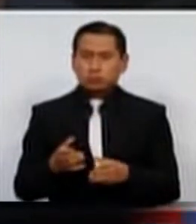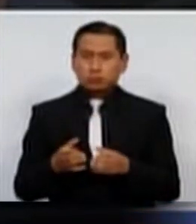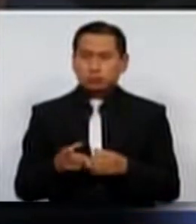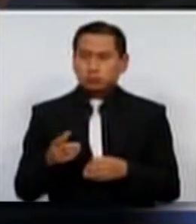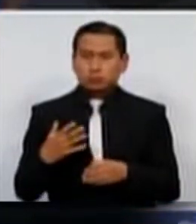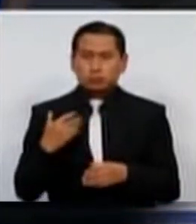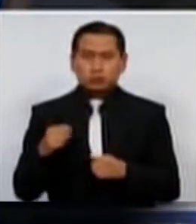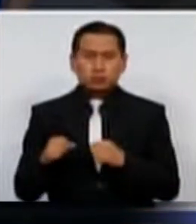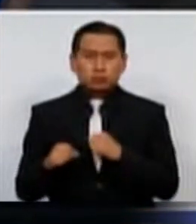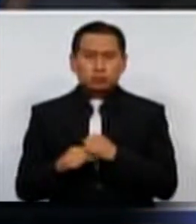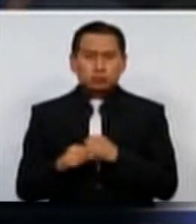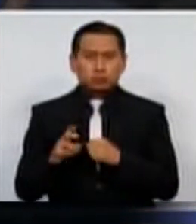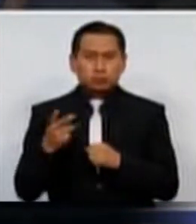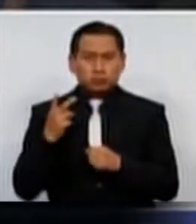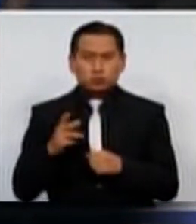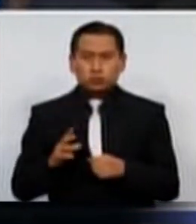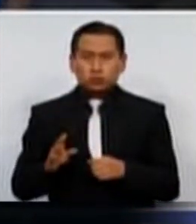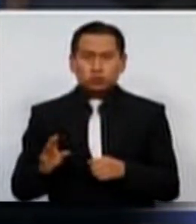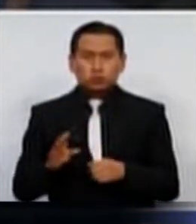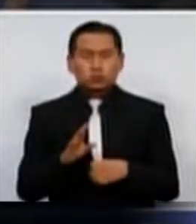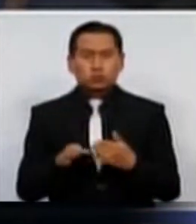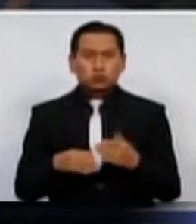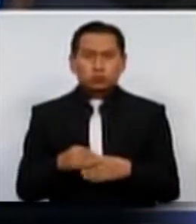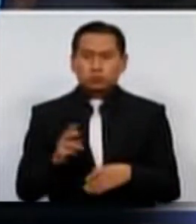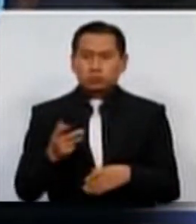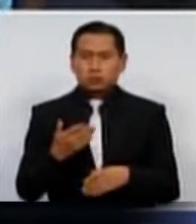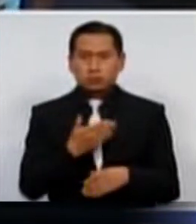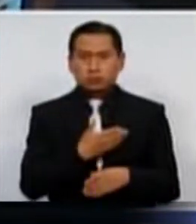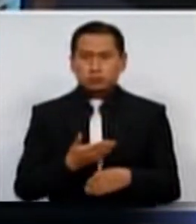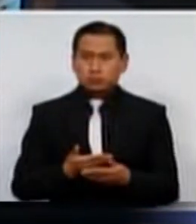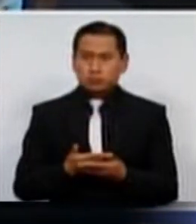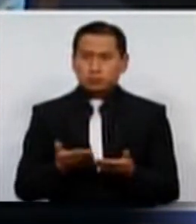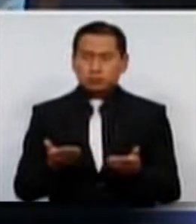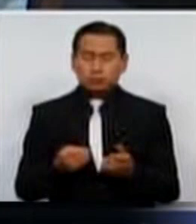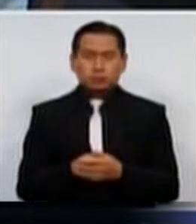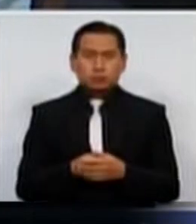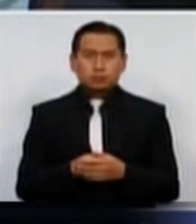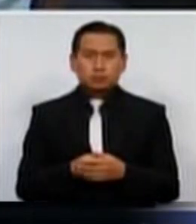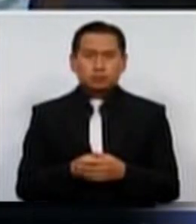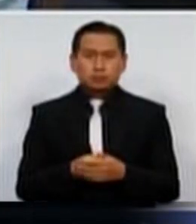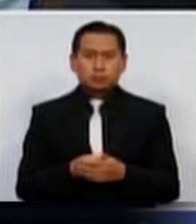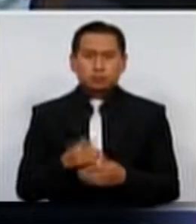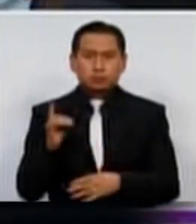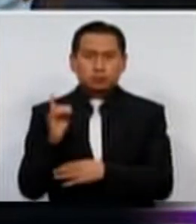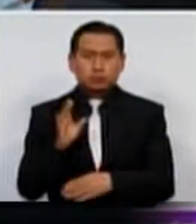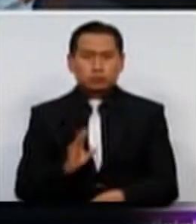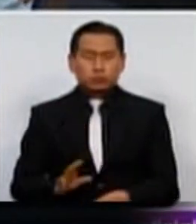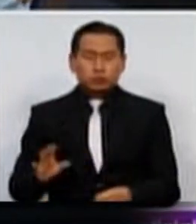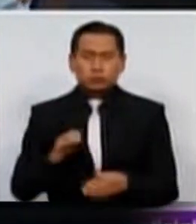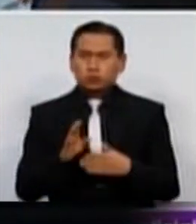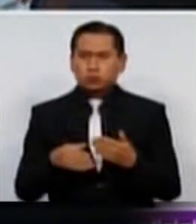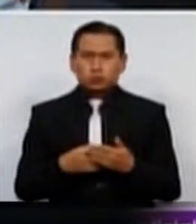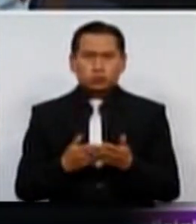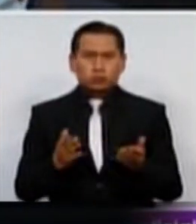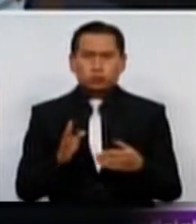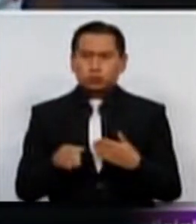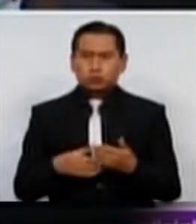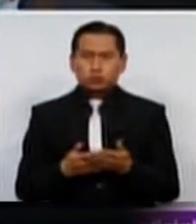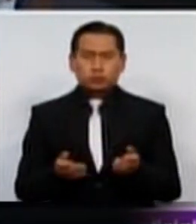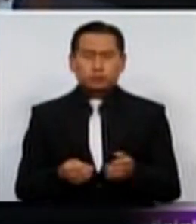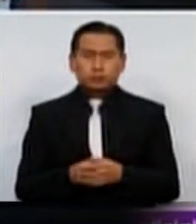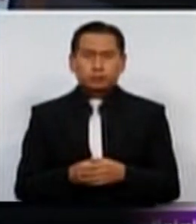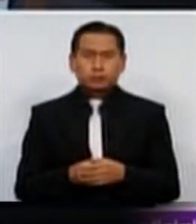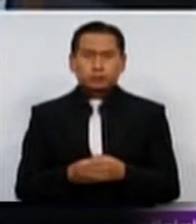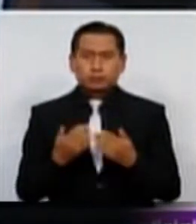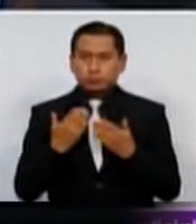with all of the people, from the last person in any small city, all the way through the leader. To